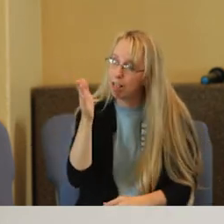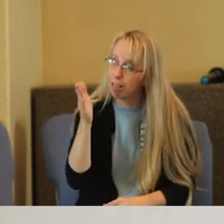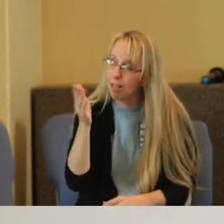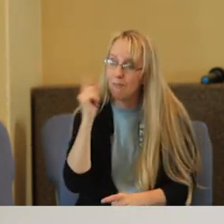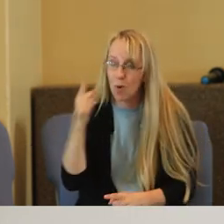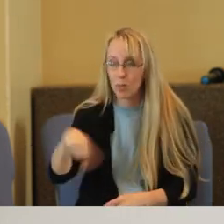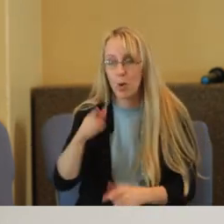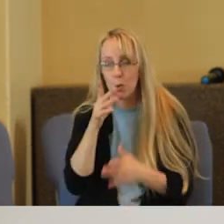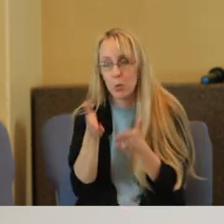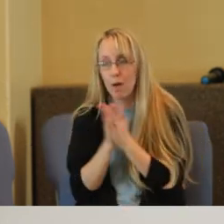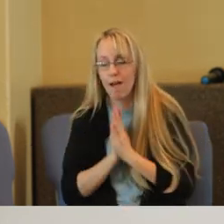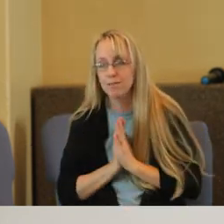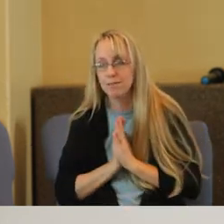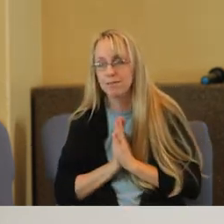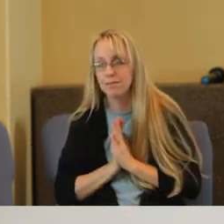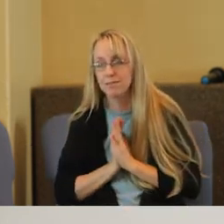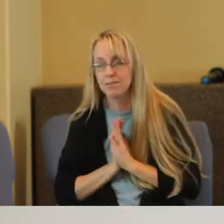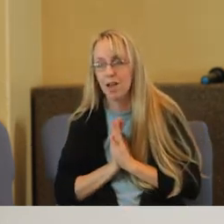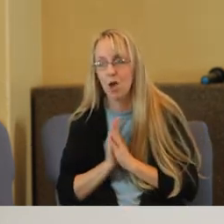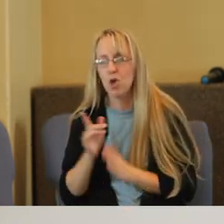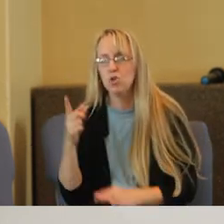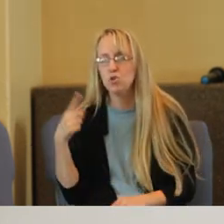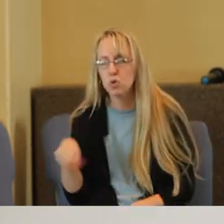who are evil.